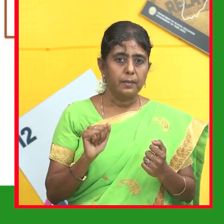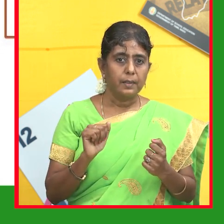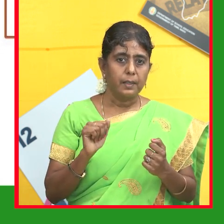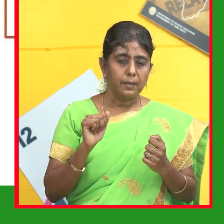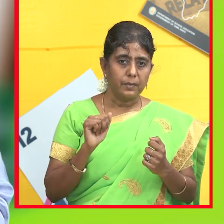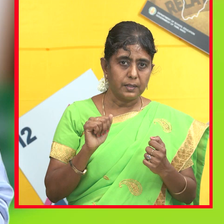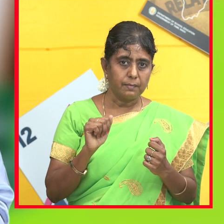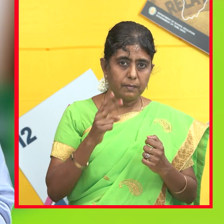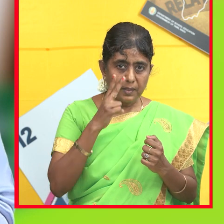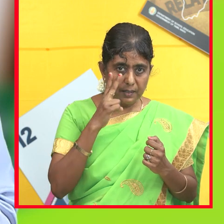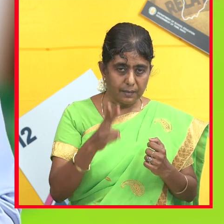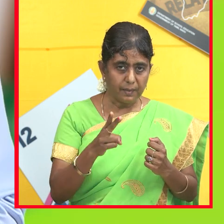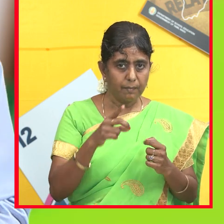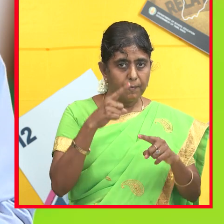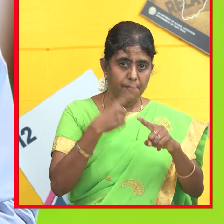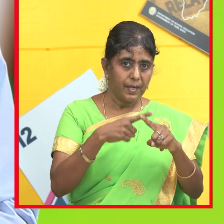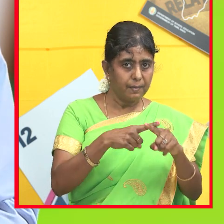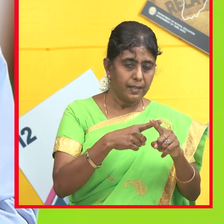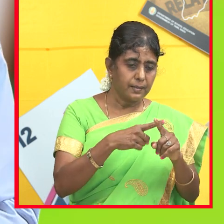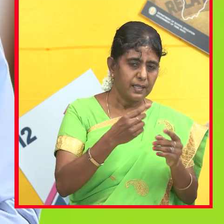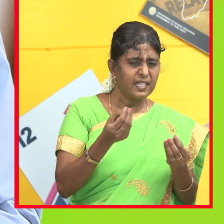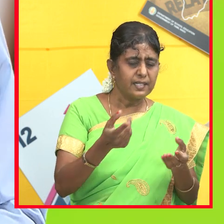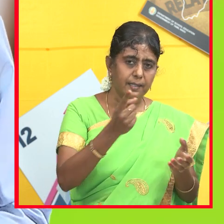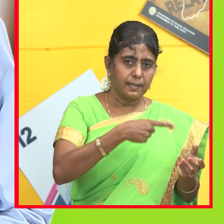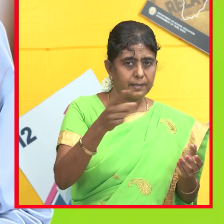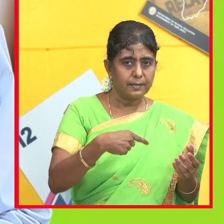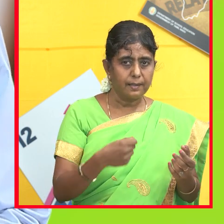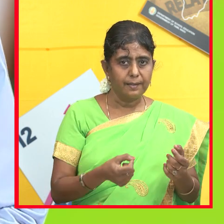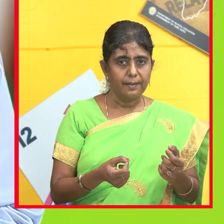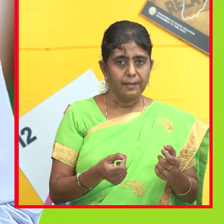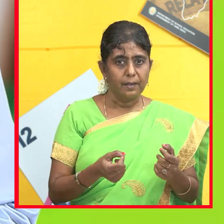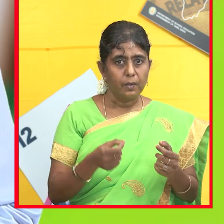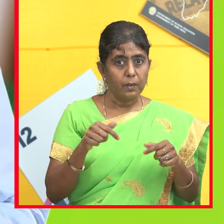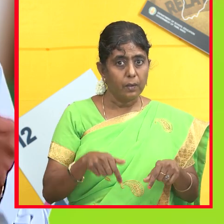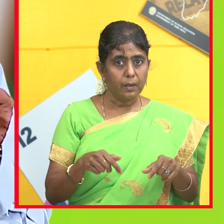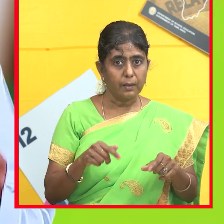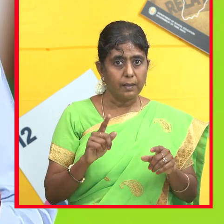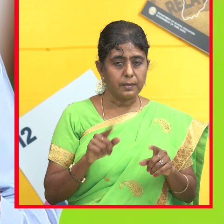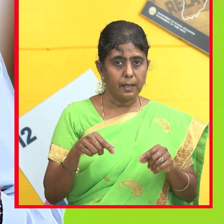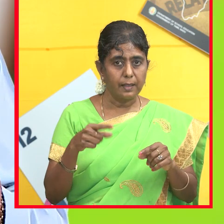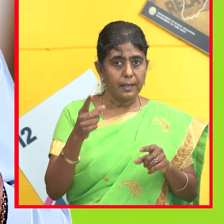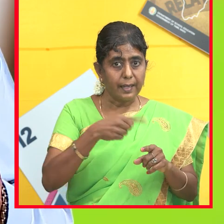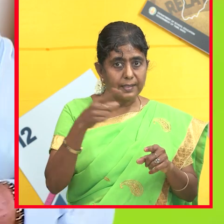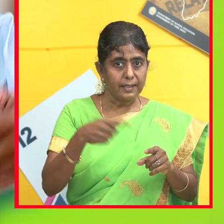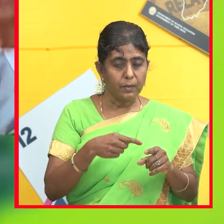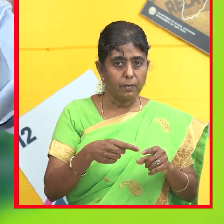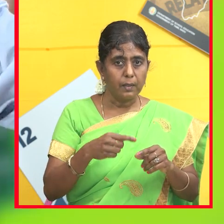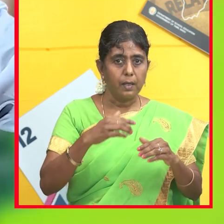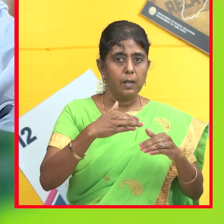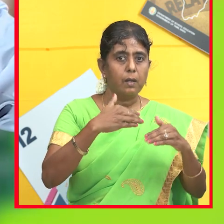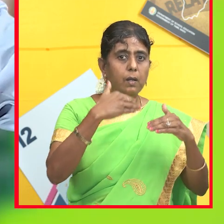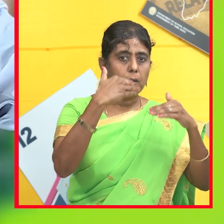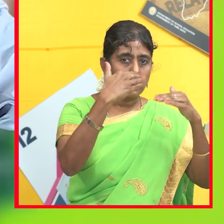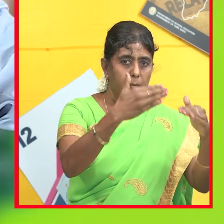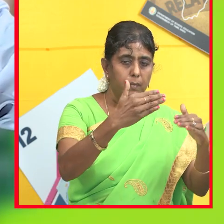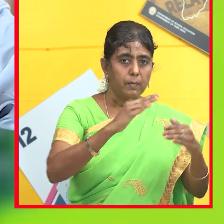If you see the multiplication symbol only, we may cancel it. Now we can cancel the